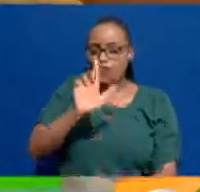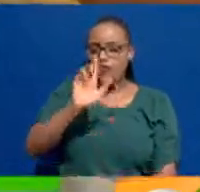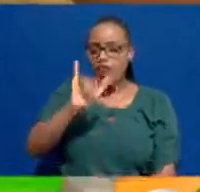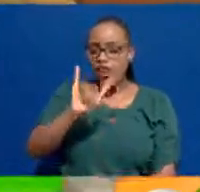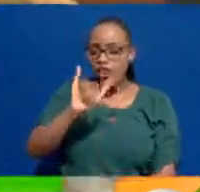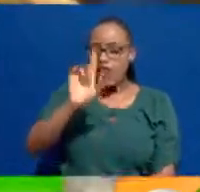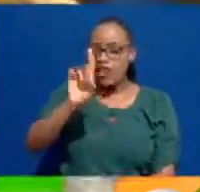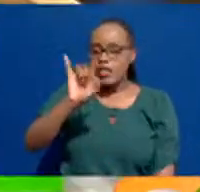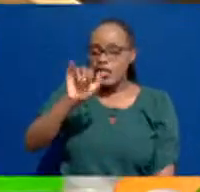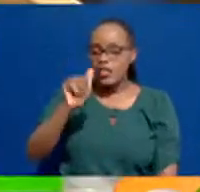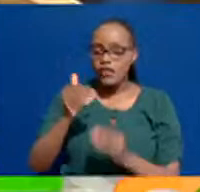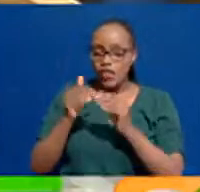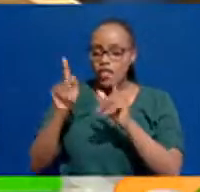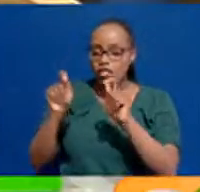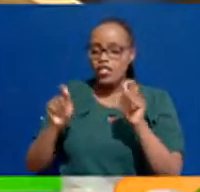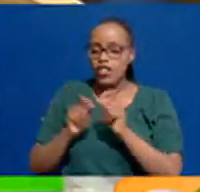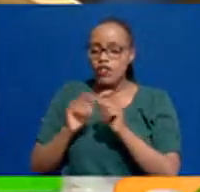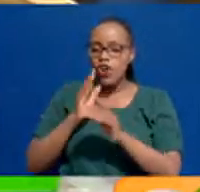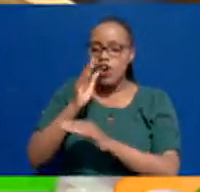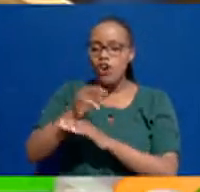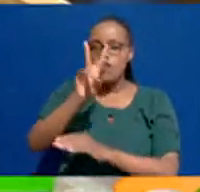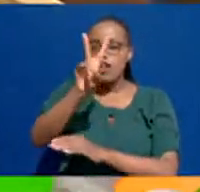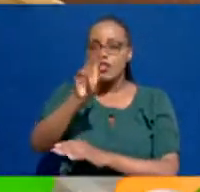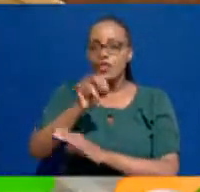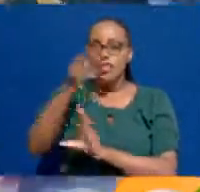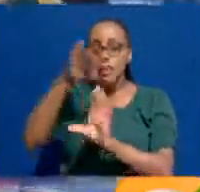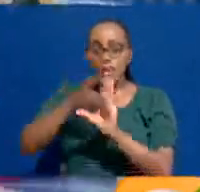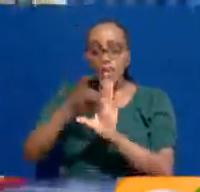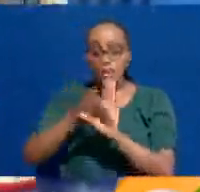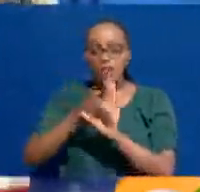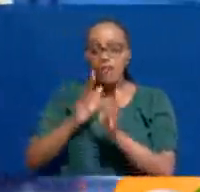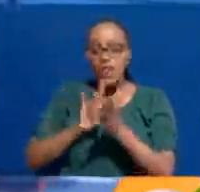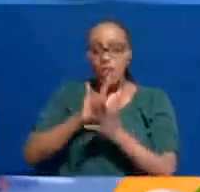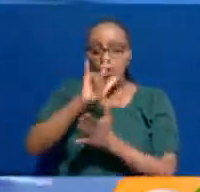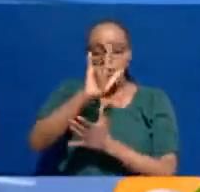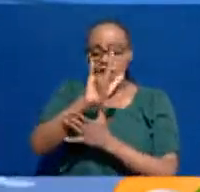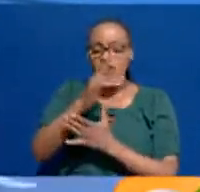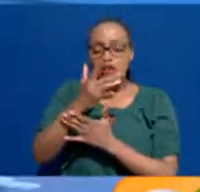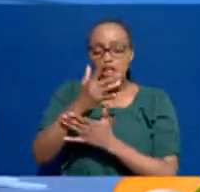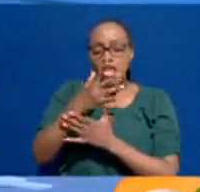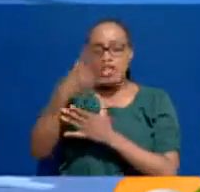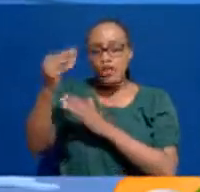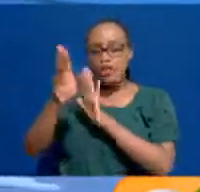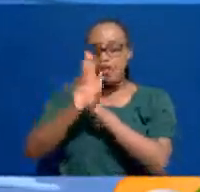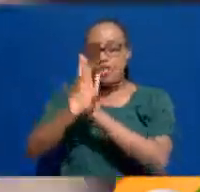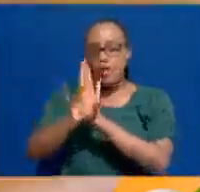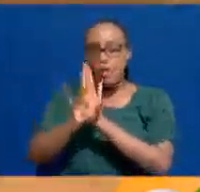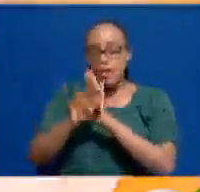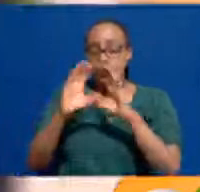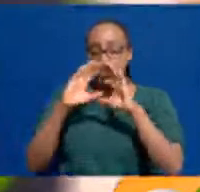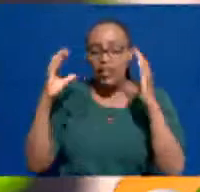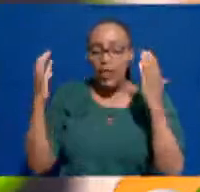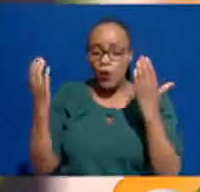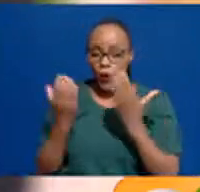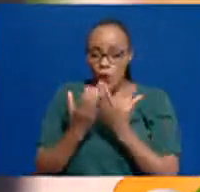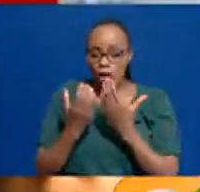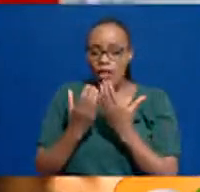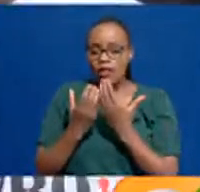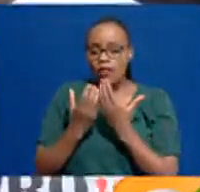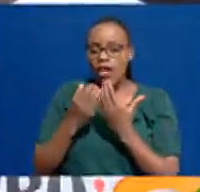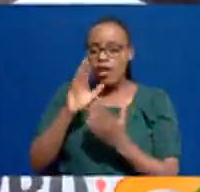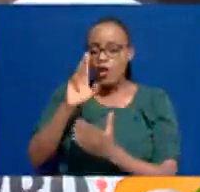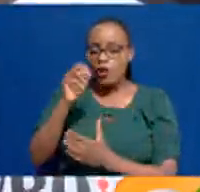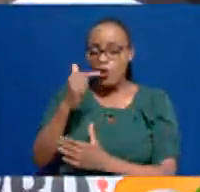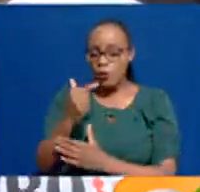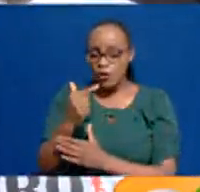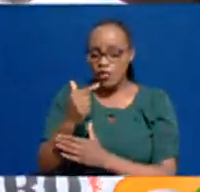Toto, leading a team of over 20 participants who will fly the country's flag at the World Robotics Fair.